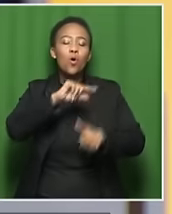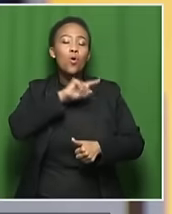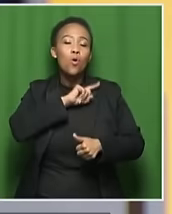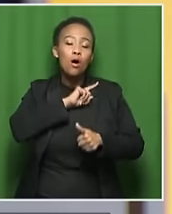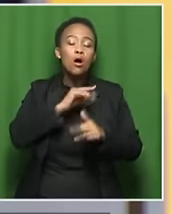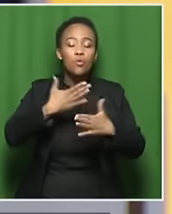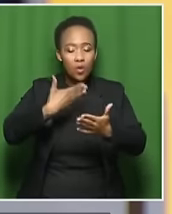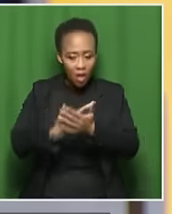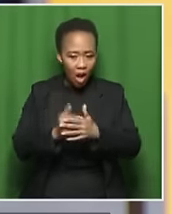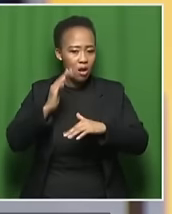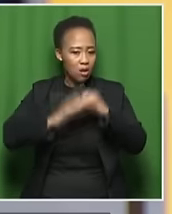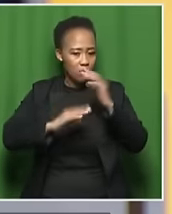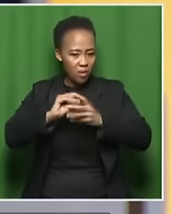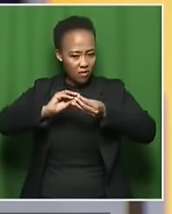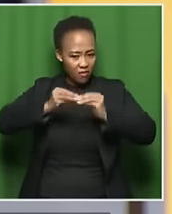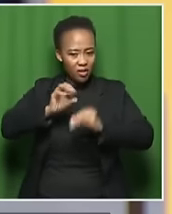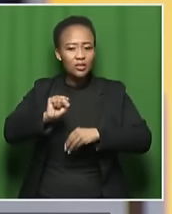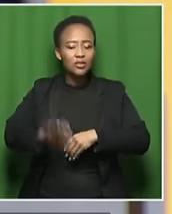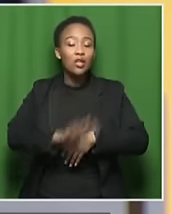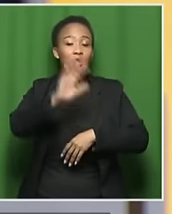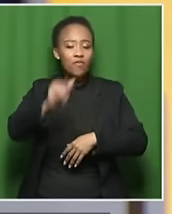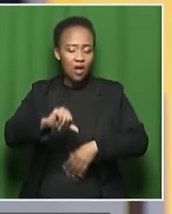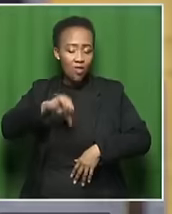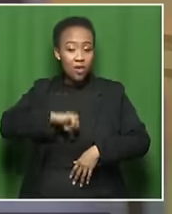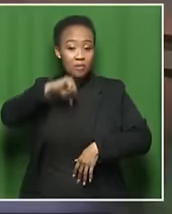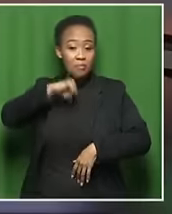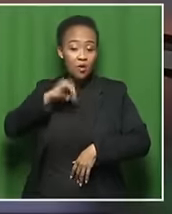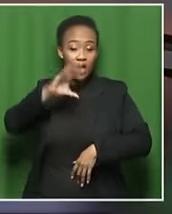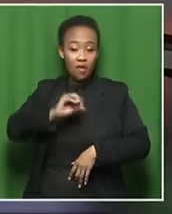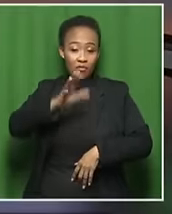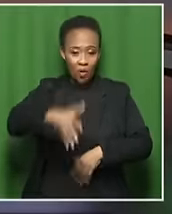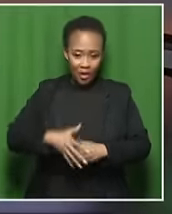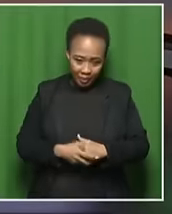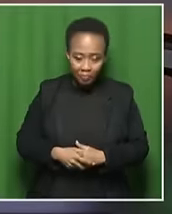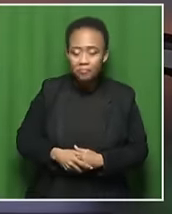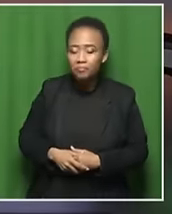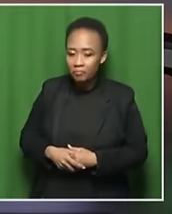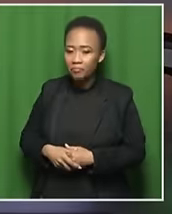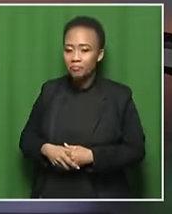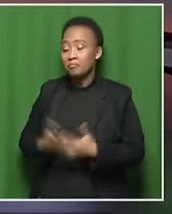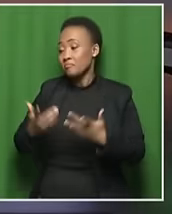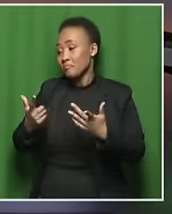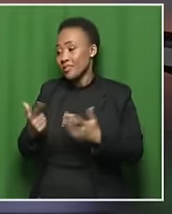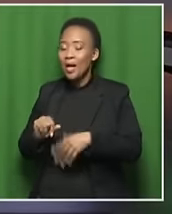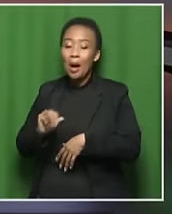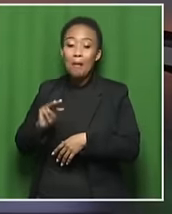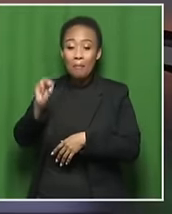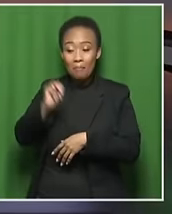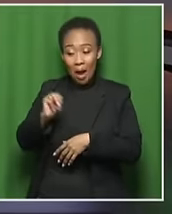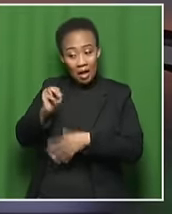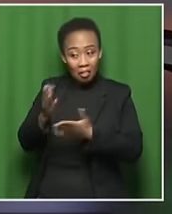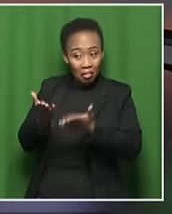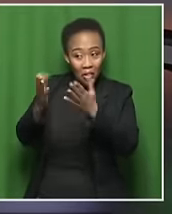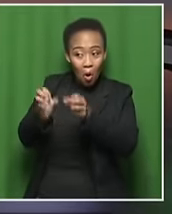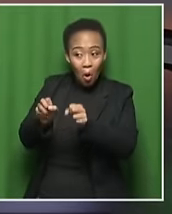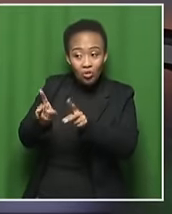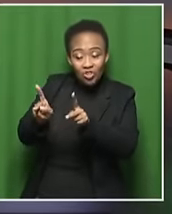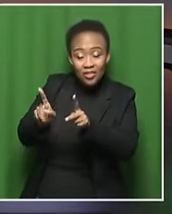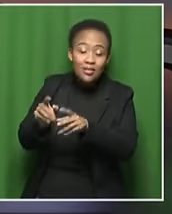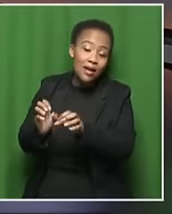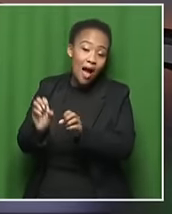Africa that South Africans will be proud of. Michael's party has signed a pact here, so I'm not sure, but he has the opportunity. Each of